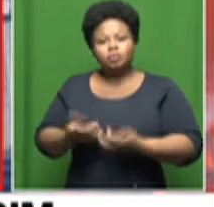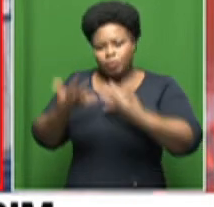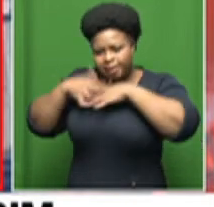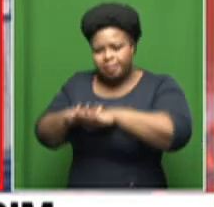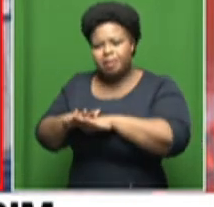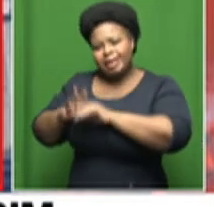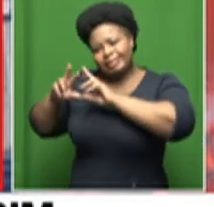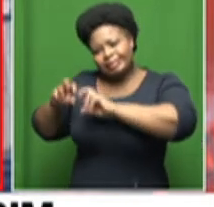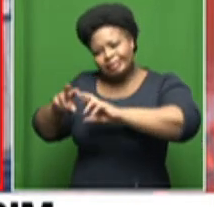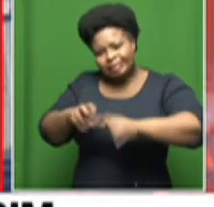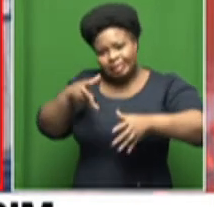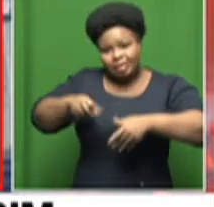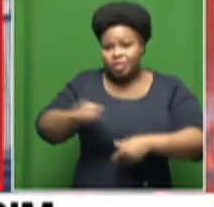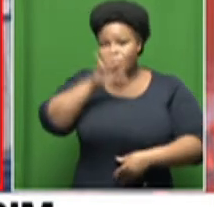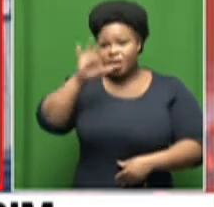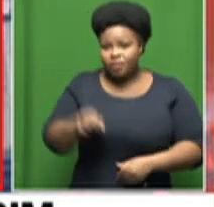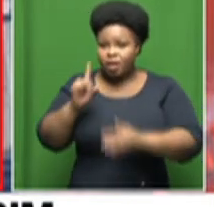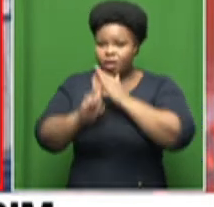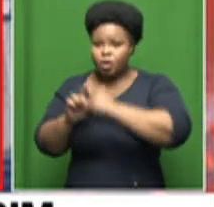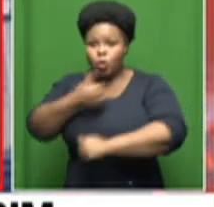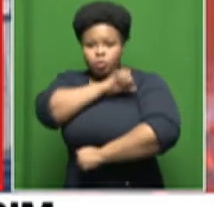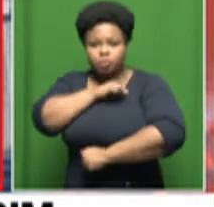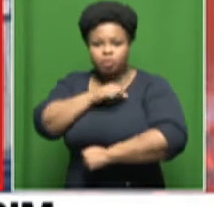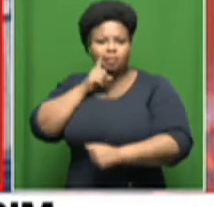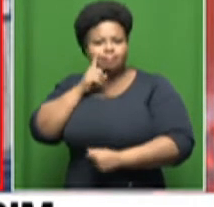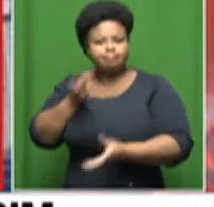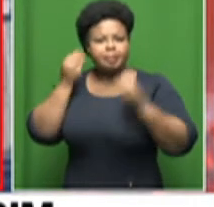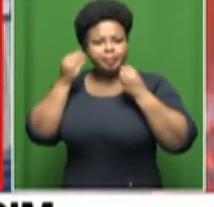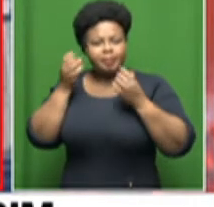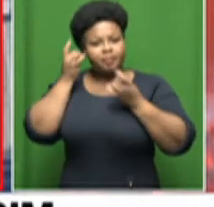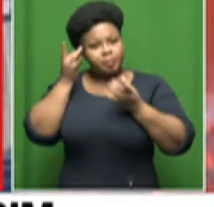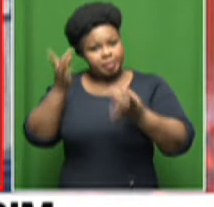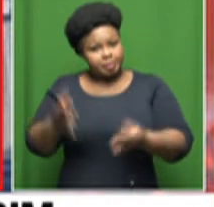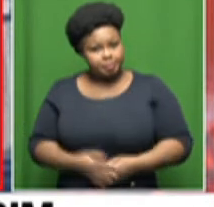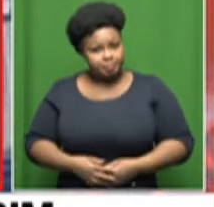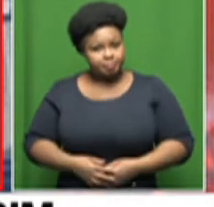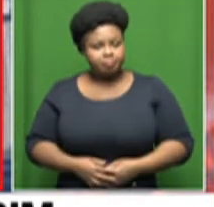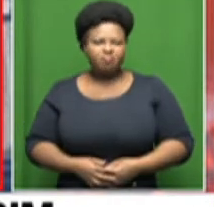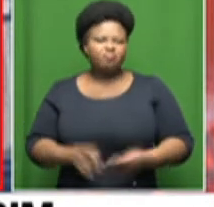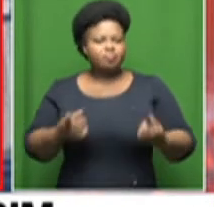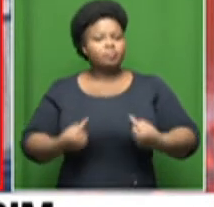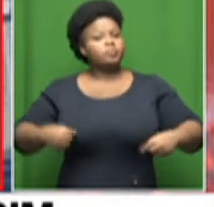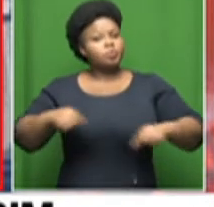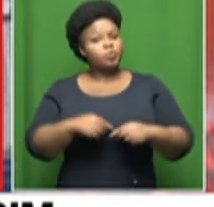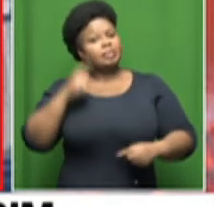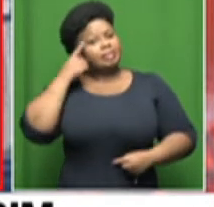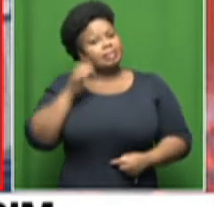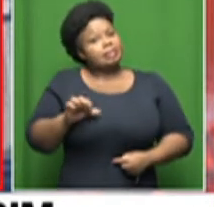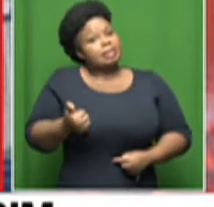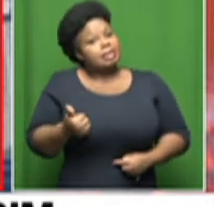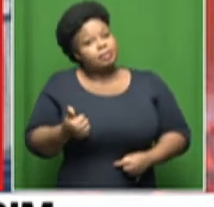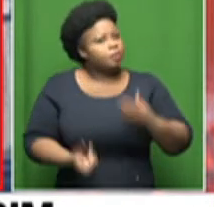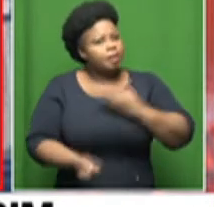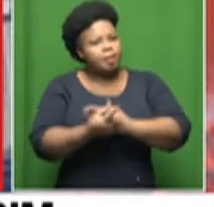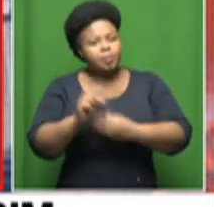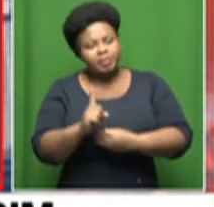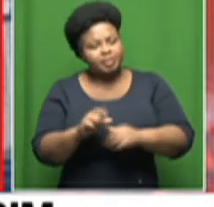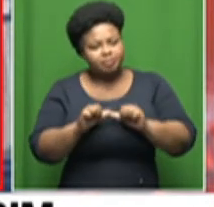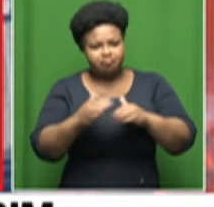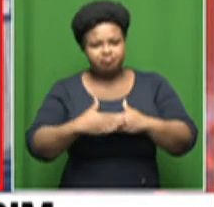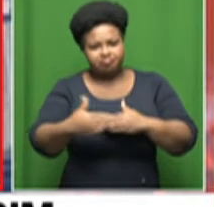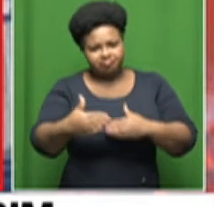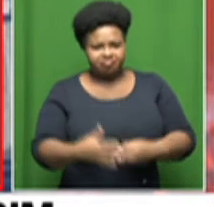implementation studies in South Africa to get that information. So how do we think about the next steps? What's the way